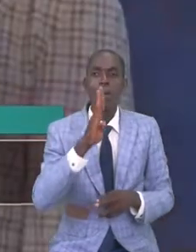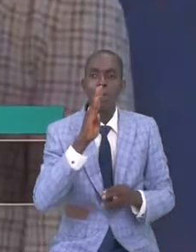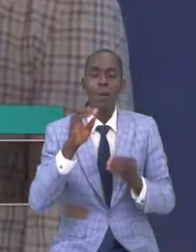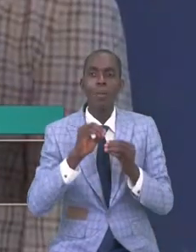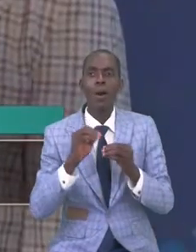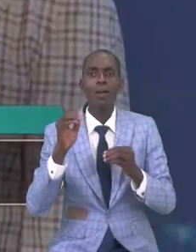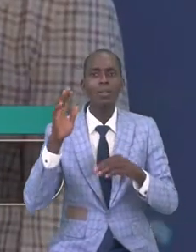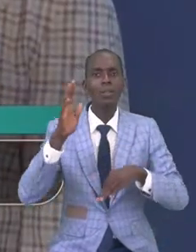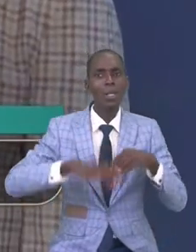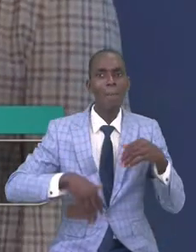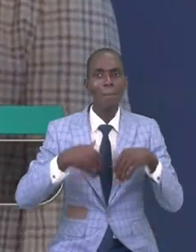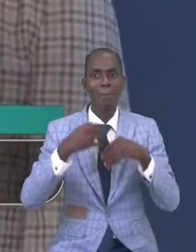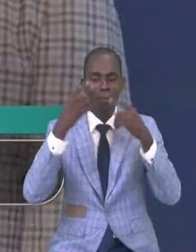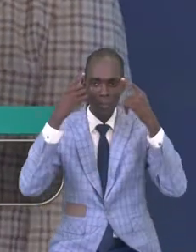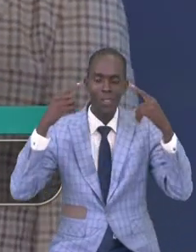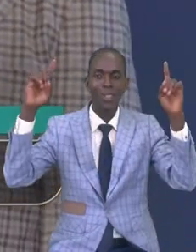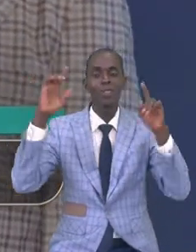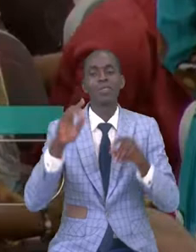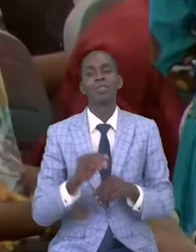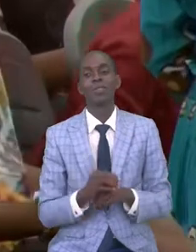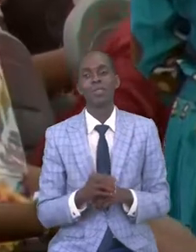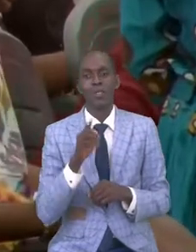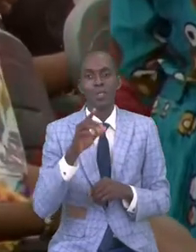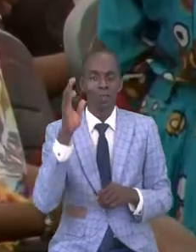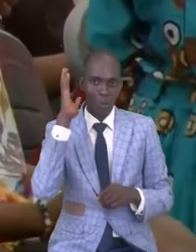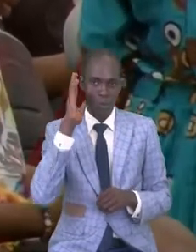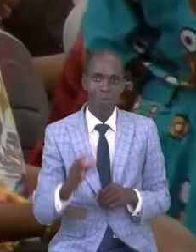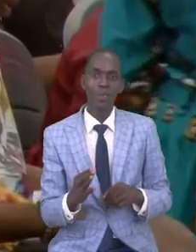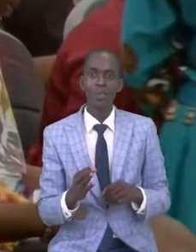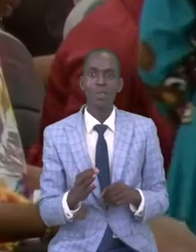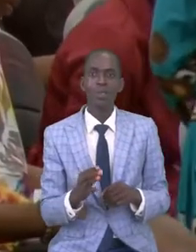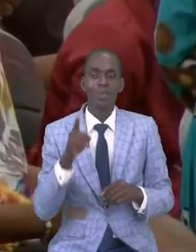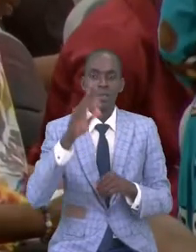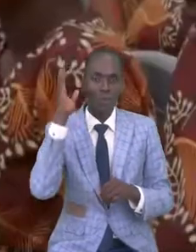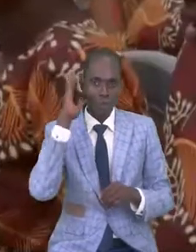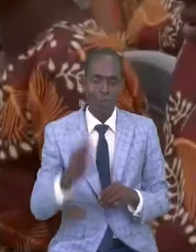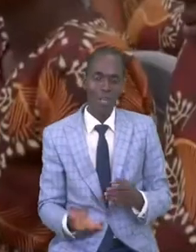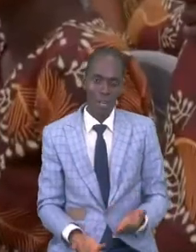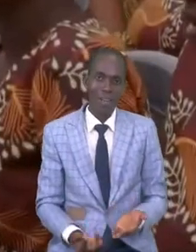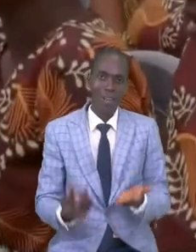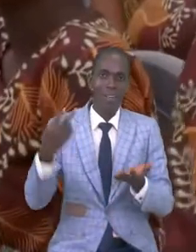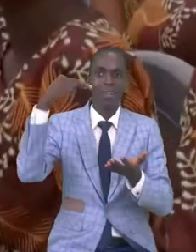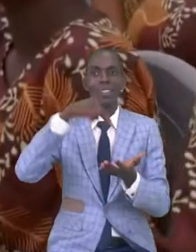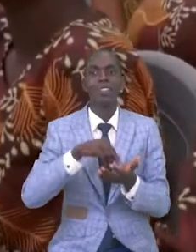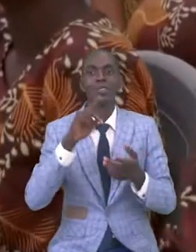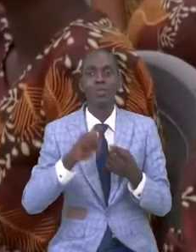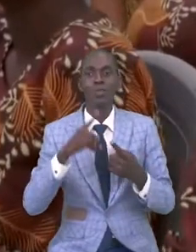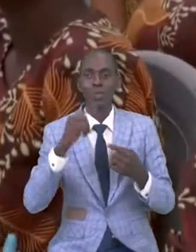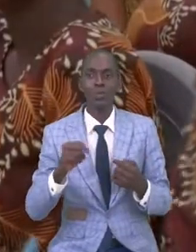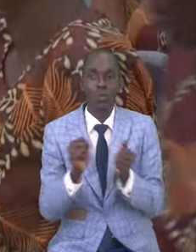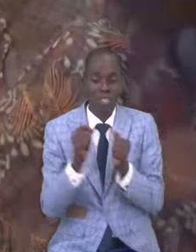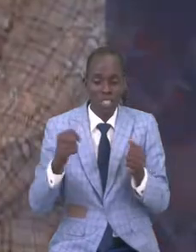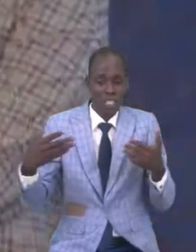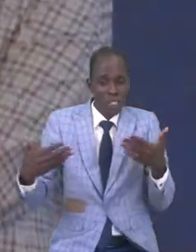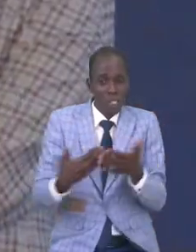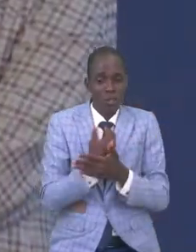it. You will arise. I said you will arise with a new energy,